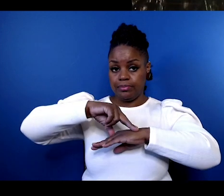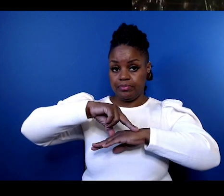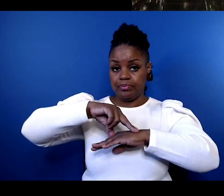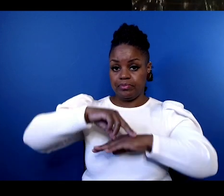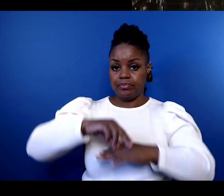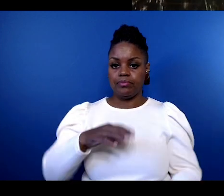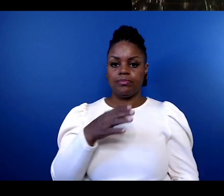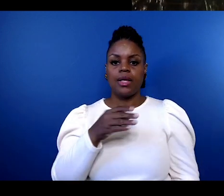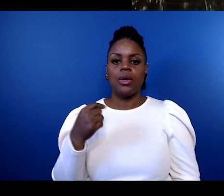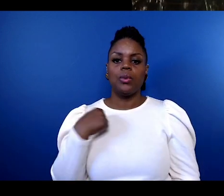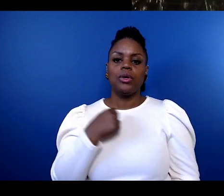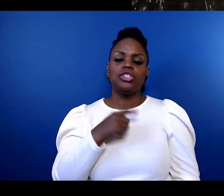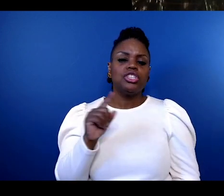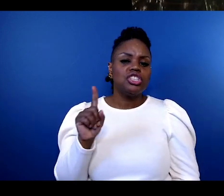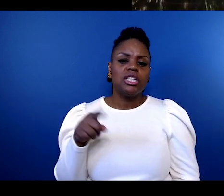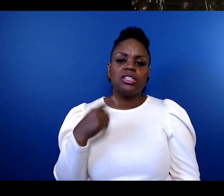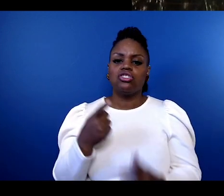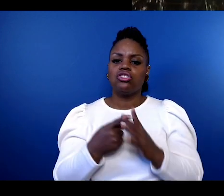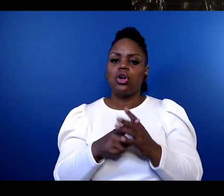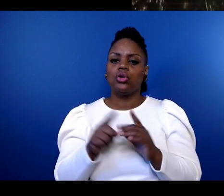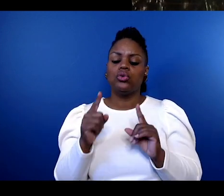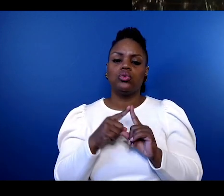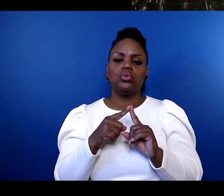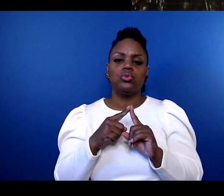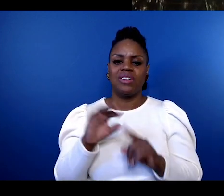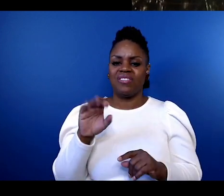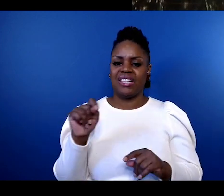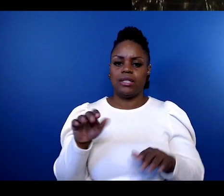them a little space. Open them up a little bit.